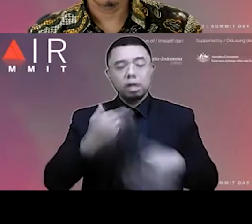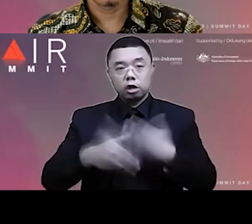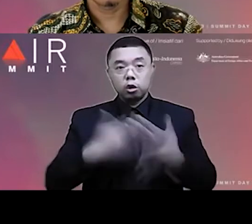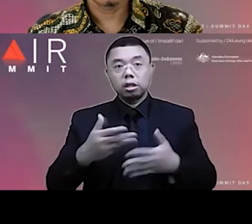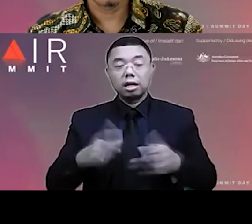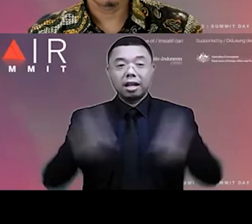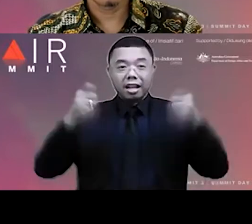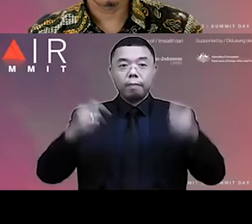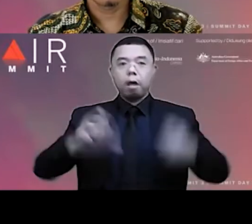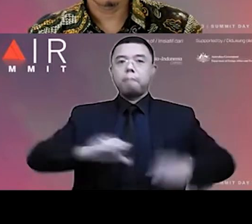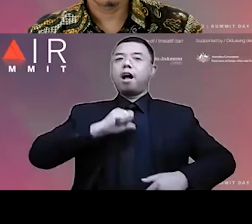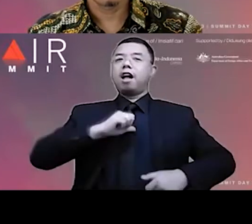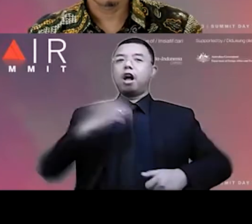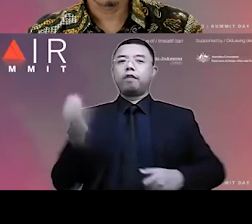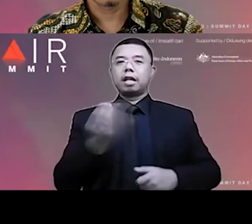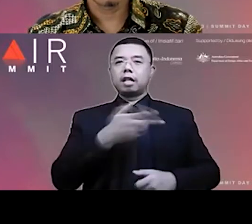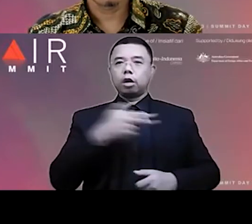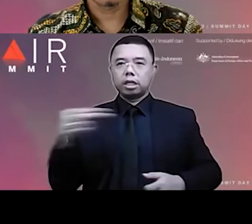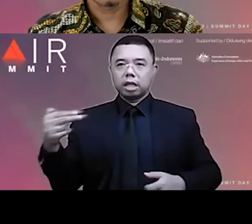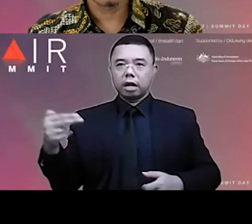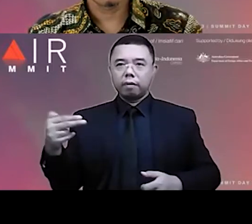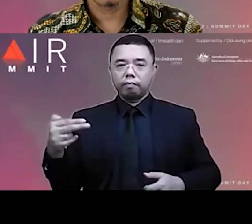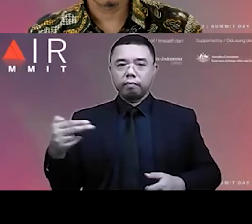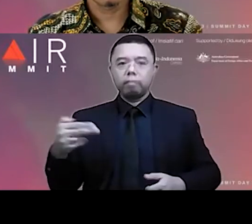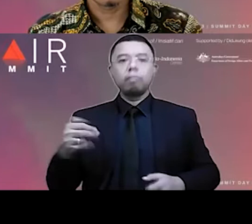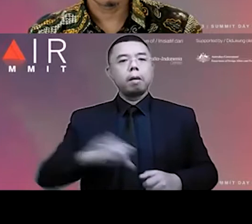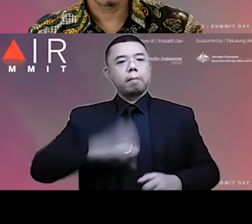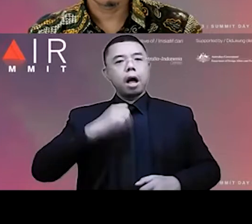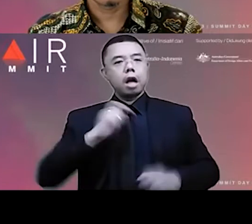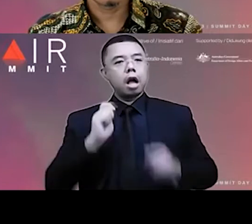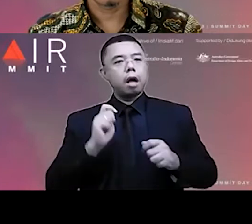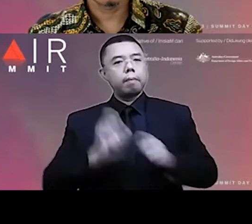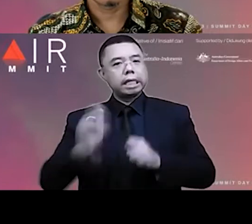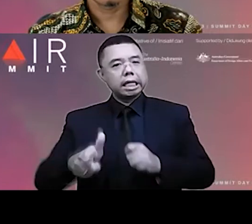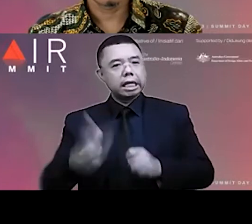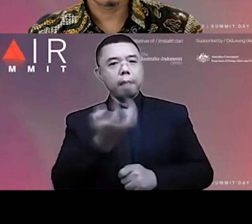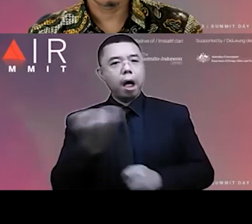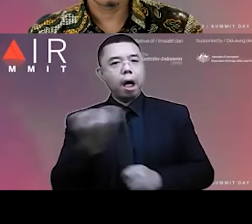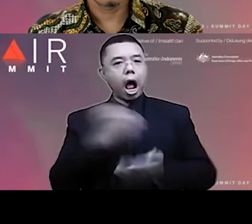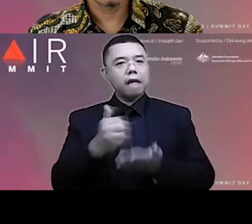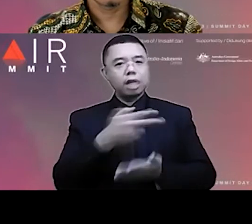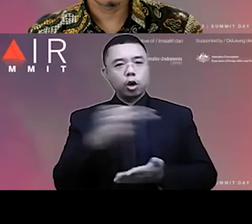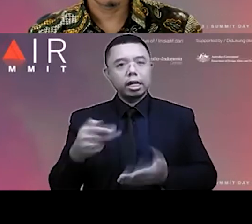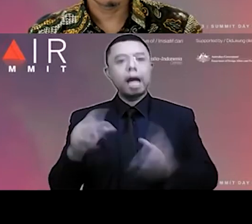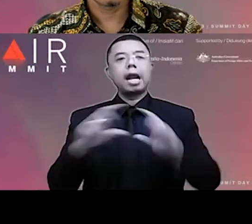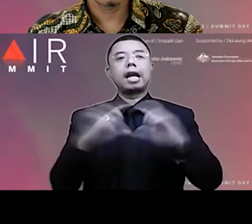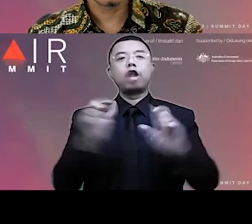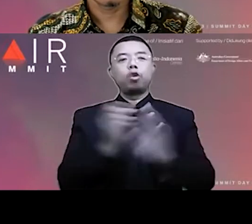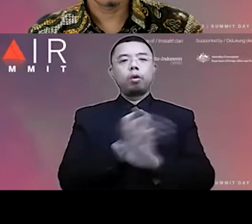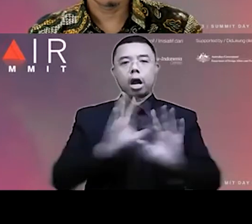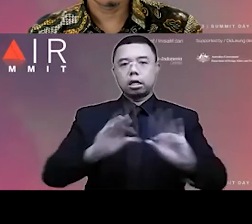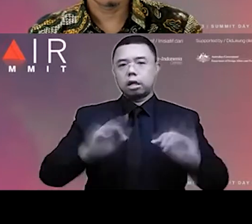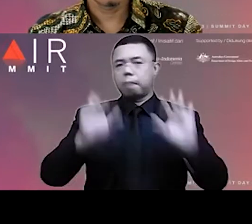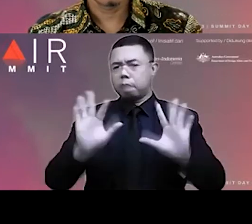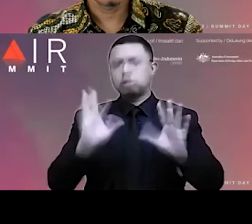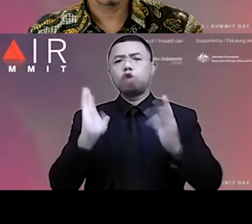as Bangga Buatan Indonesia, as well as the Kartu Prakerja itself. So lots of work that have been done by the government, and we really appreciate